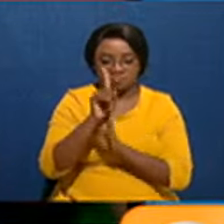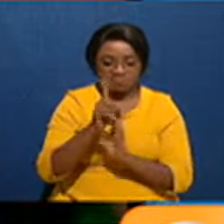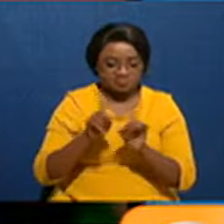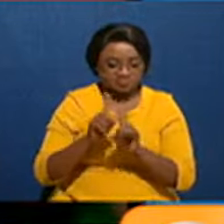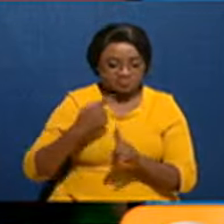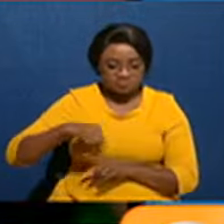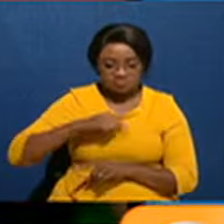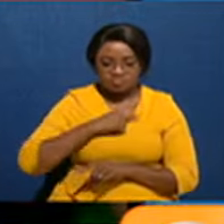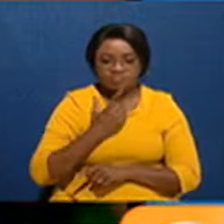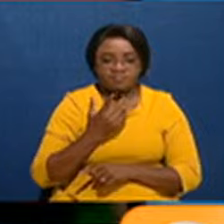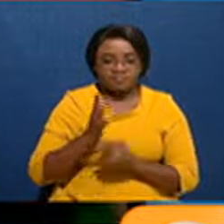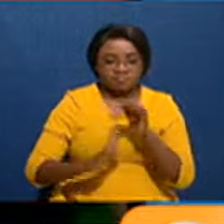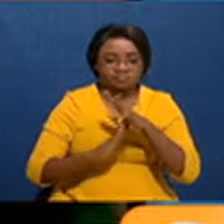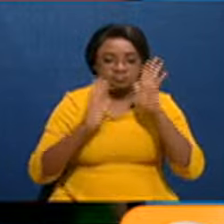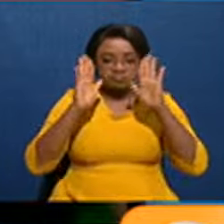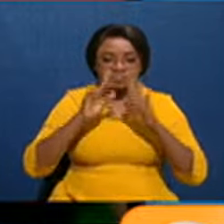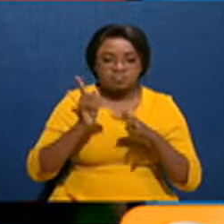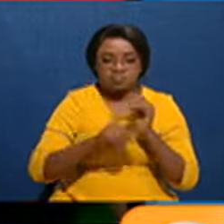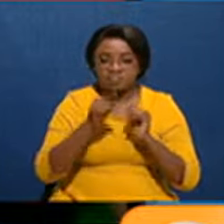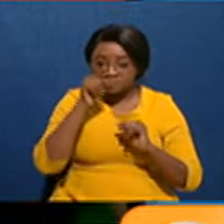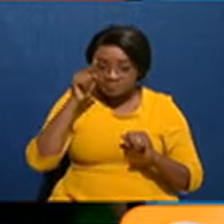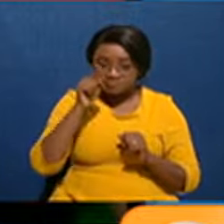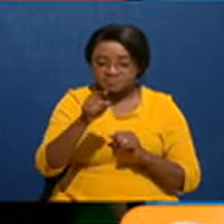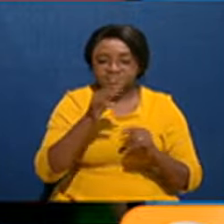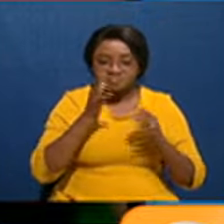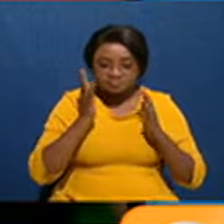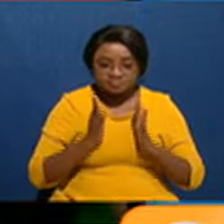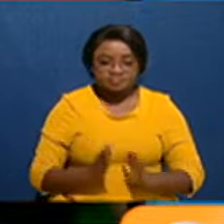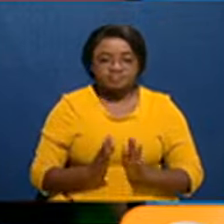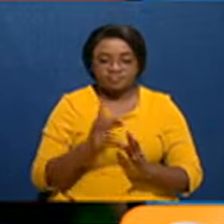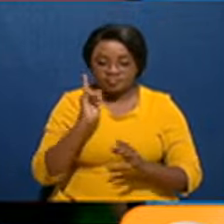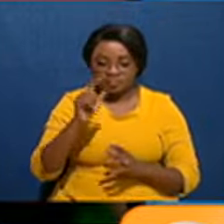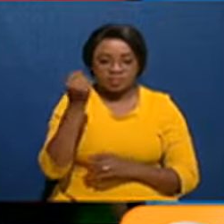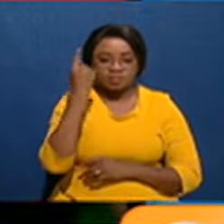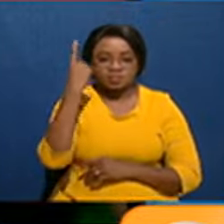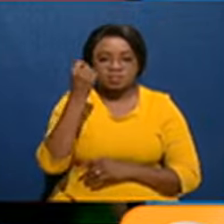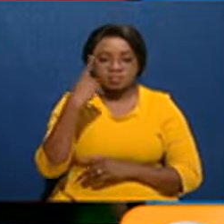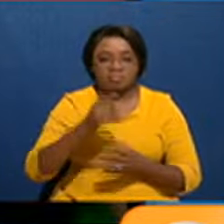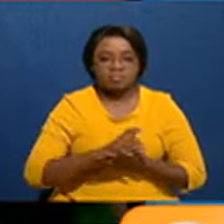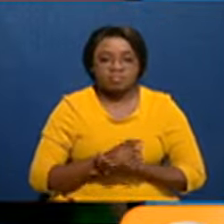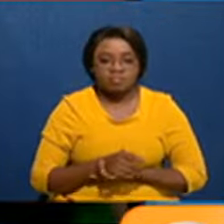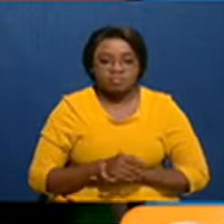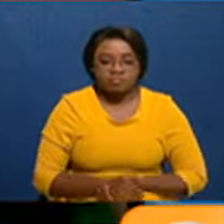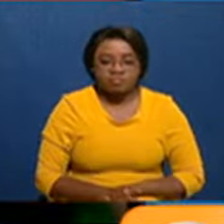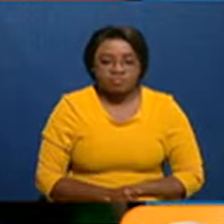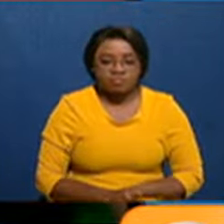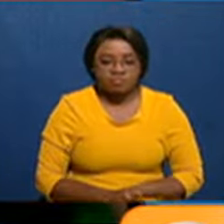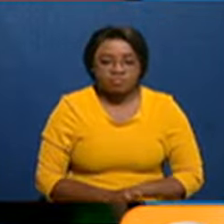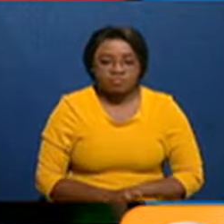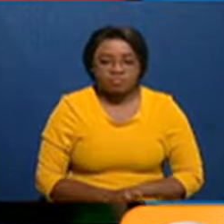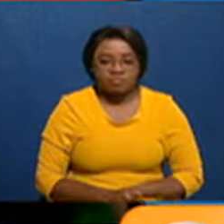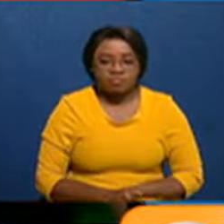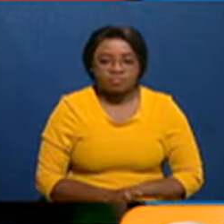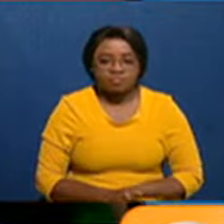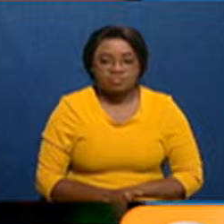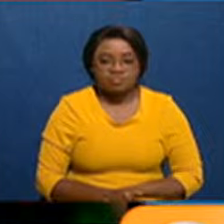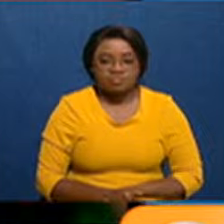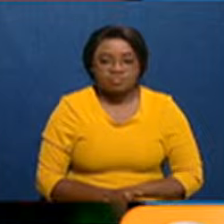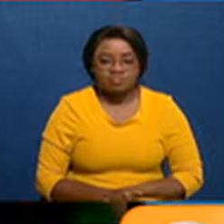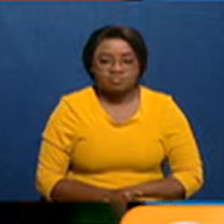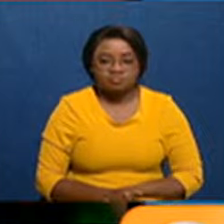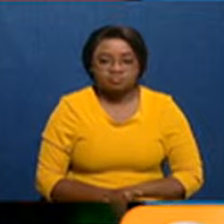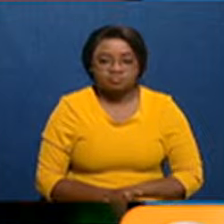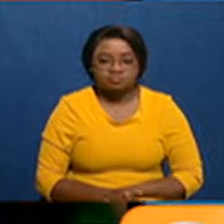understand. And it's very important, you, as someone who is going to get to move into a house,